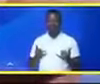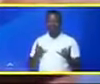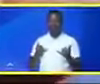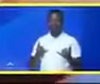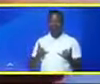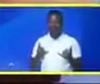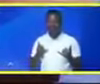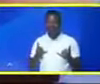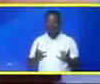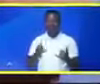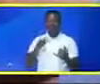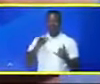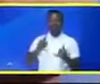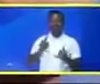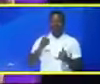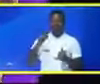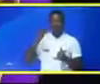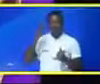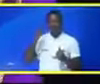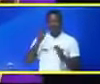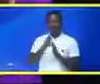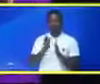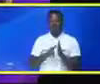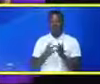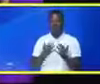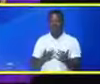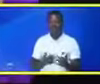we wait?